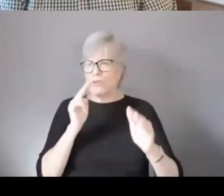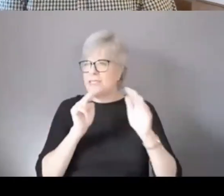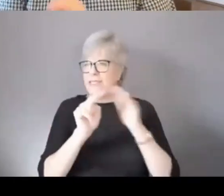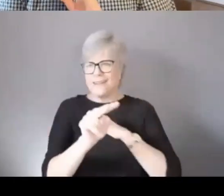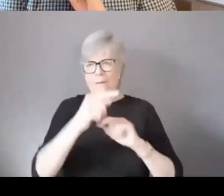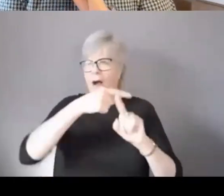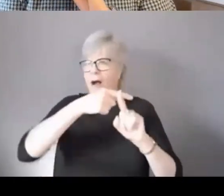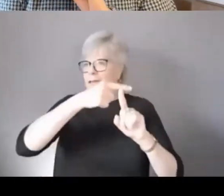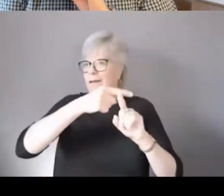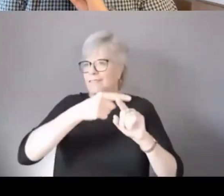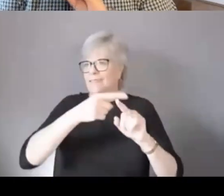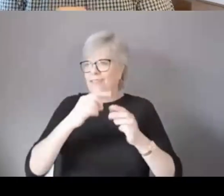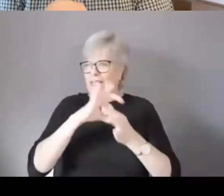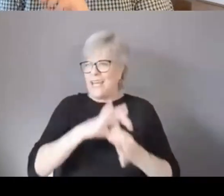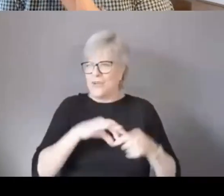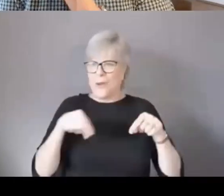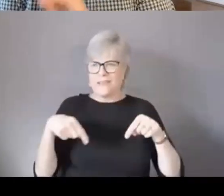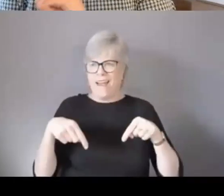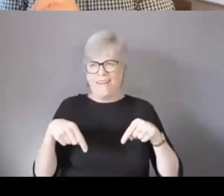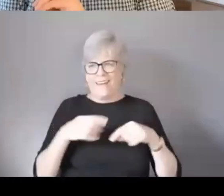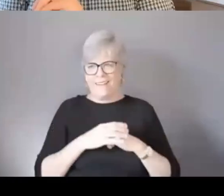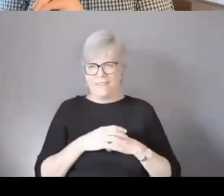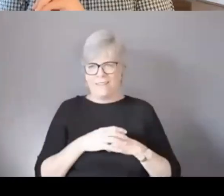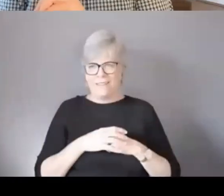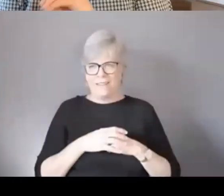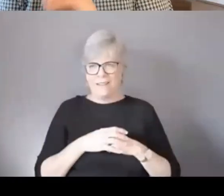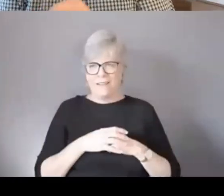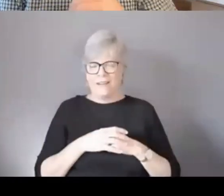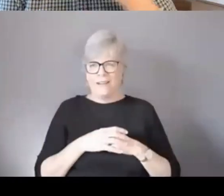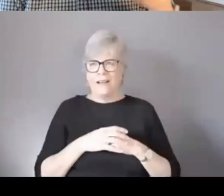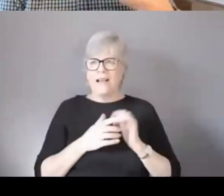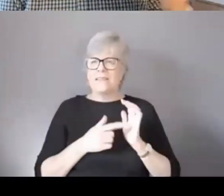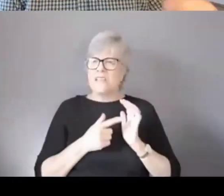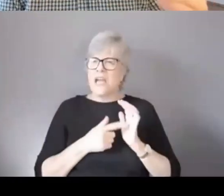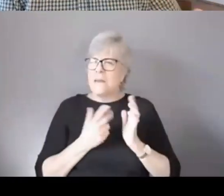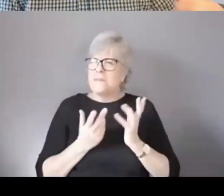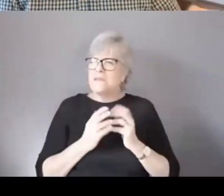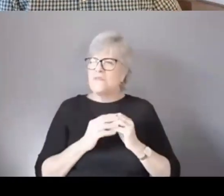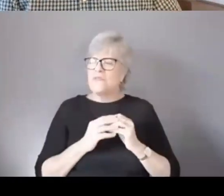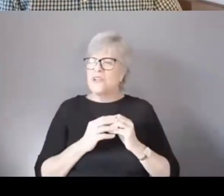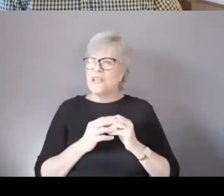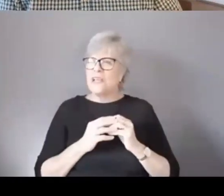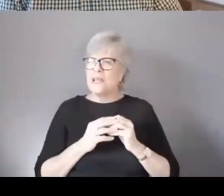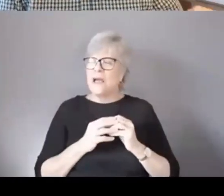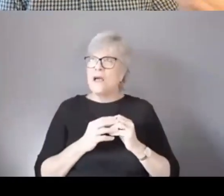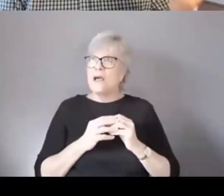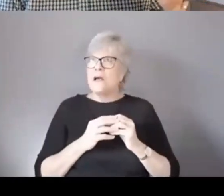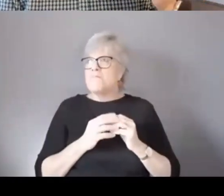anxiety. And sometimes that's really small thoughts that can turn into a really, really big worry.